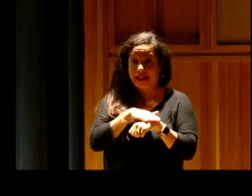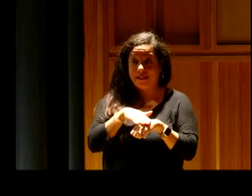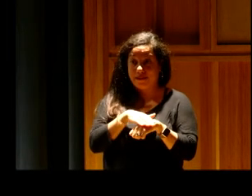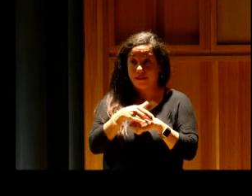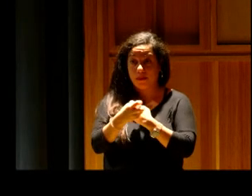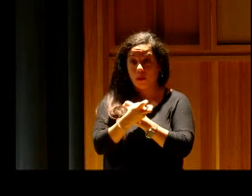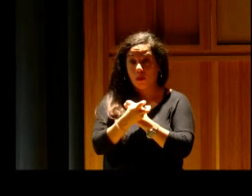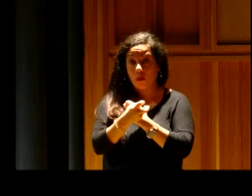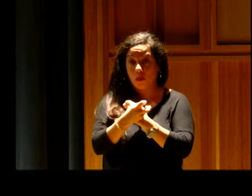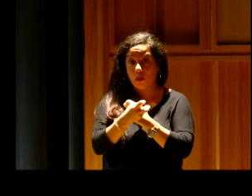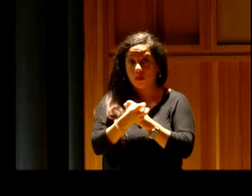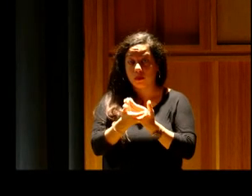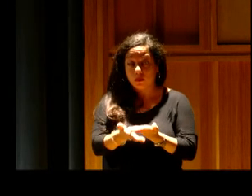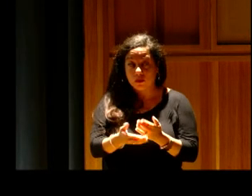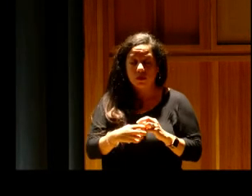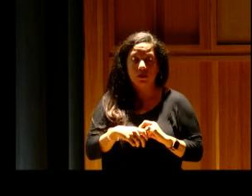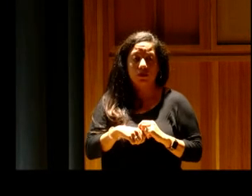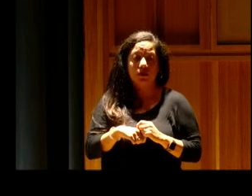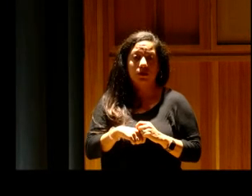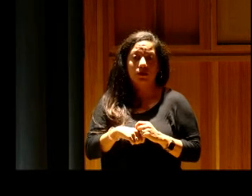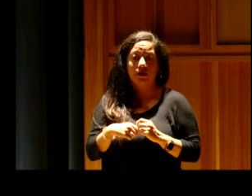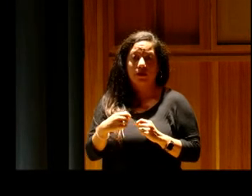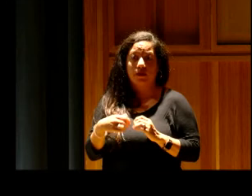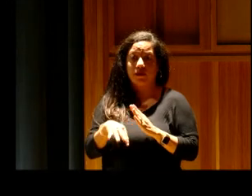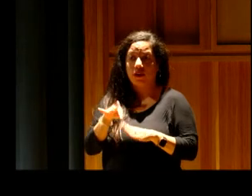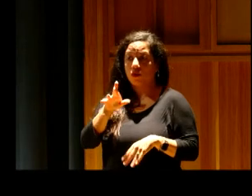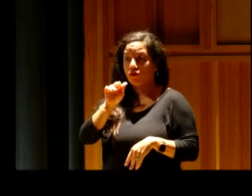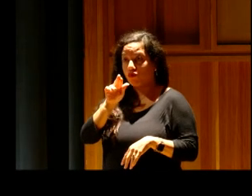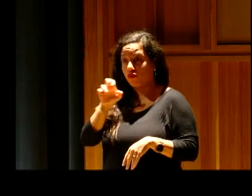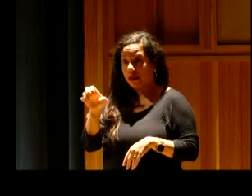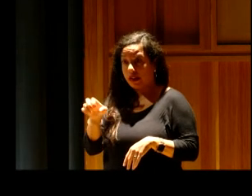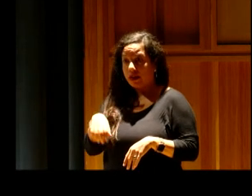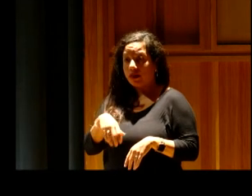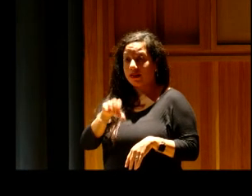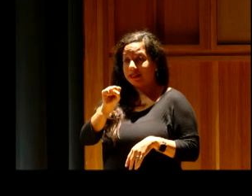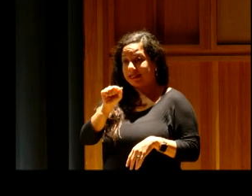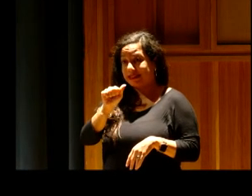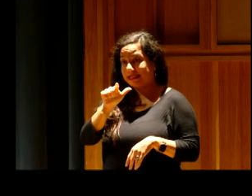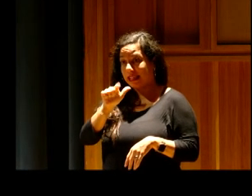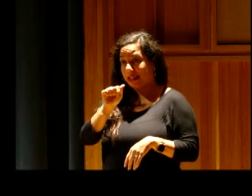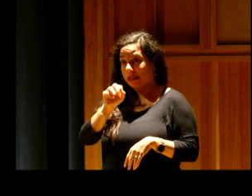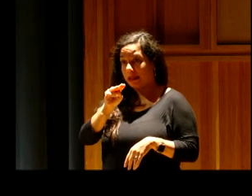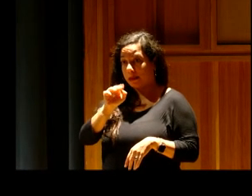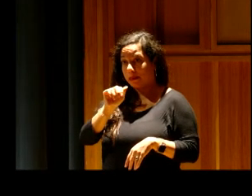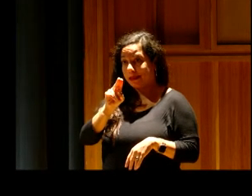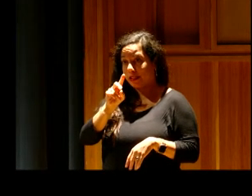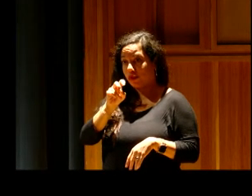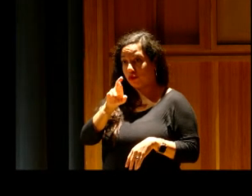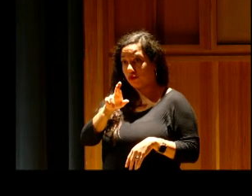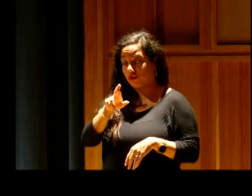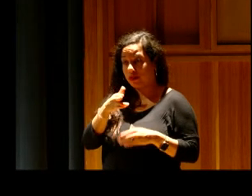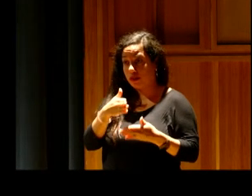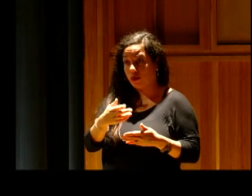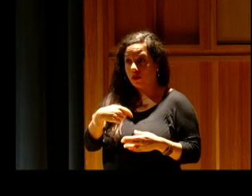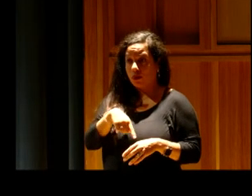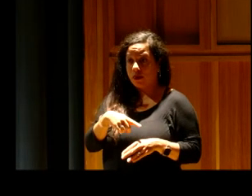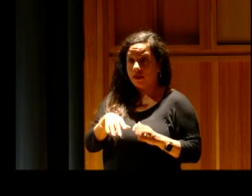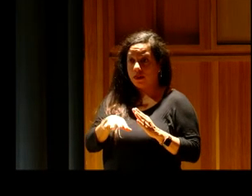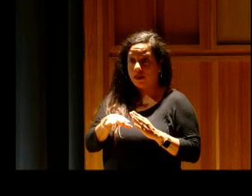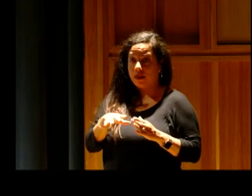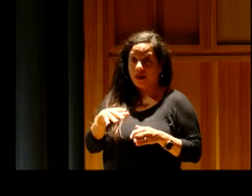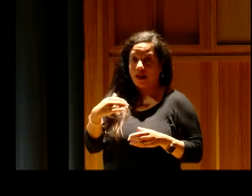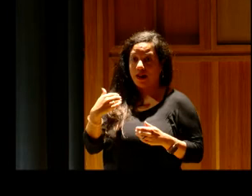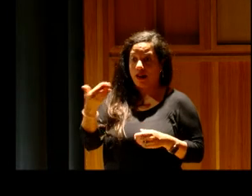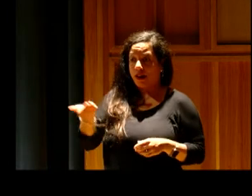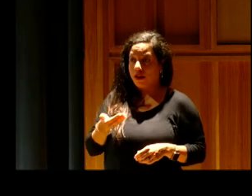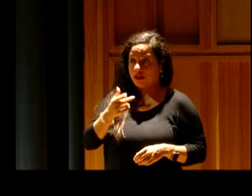on the site. We found rare salamander species on the site. We even hired a geologist who